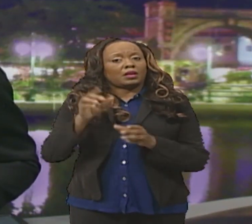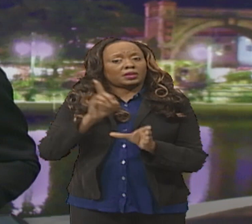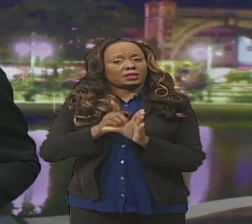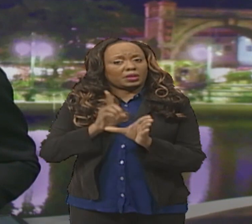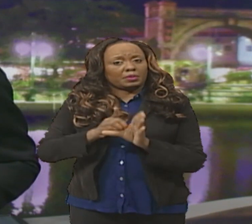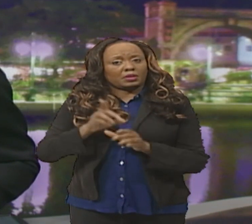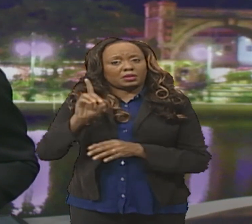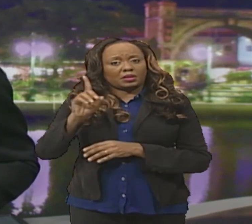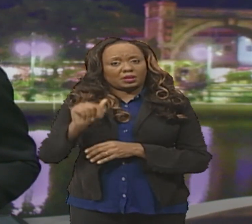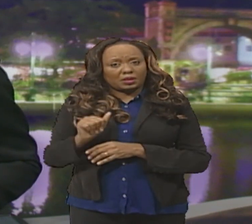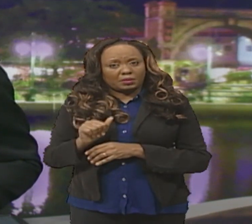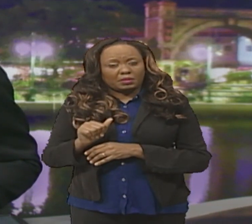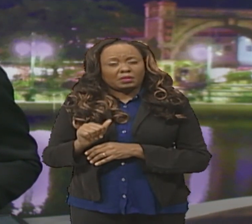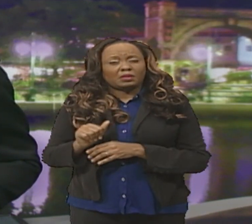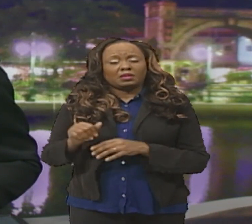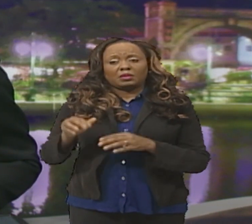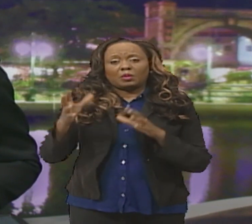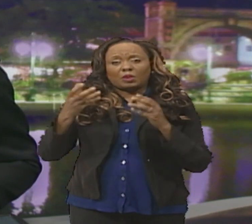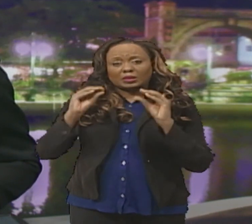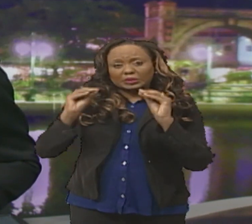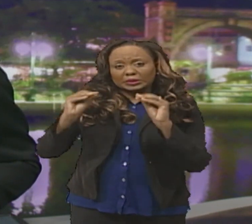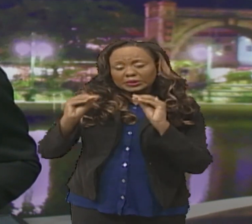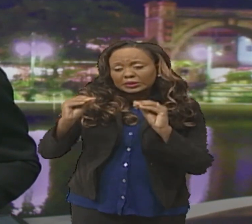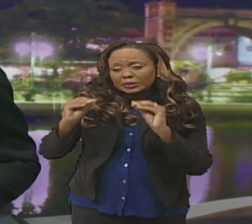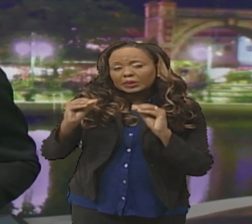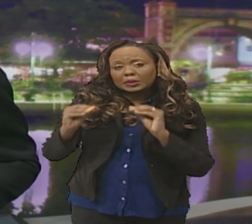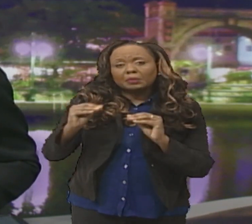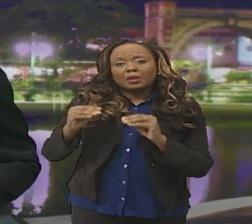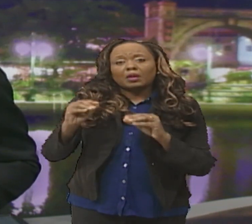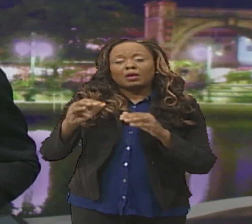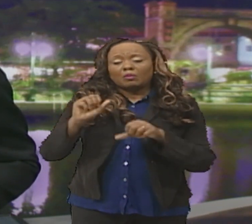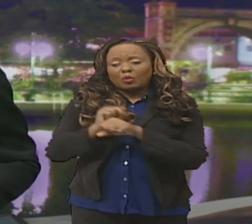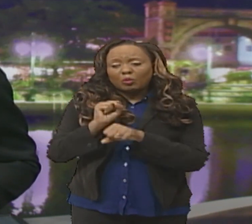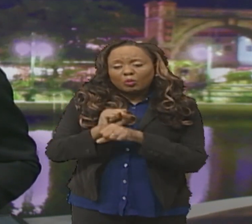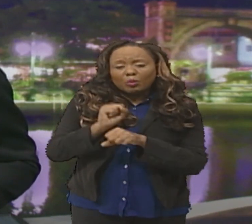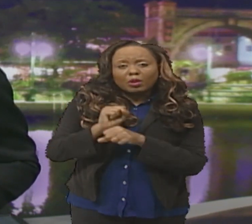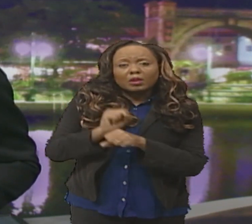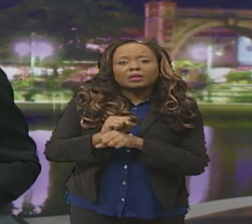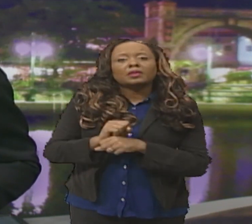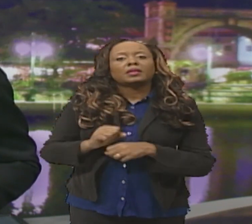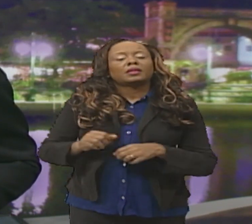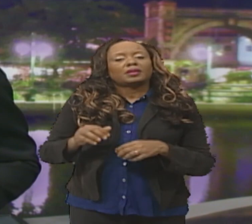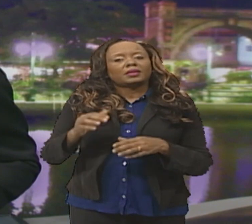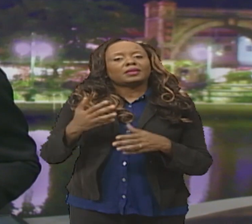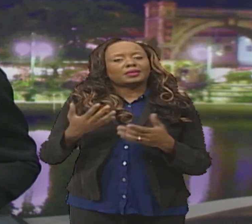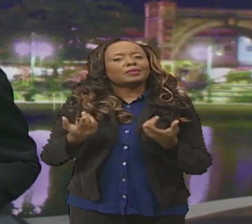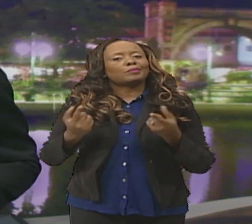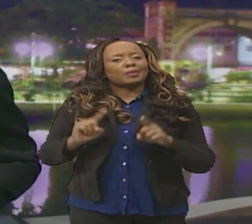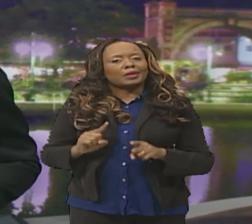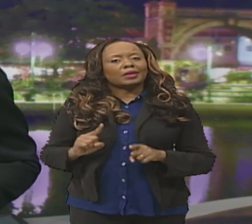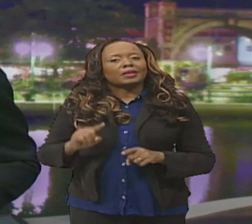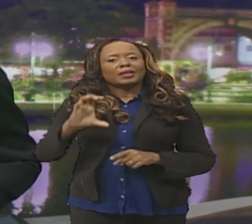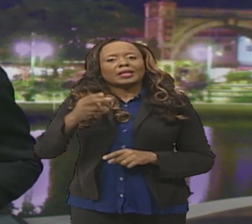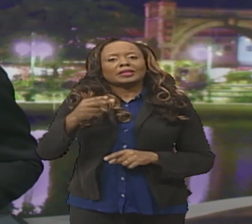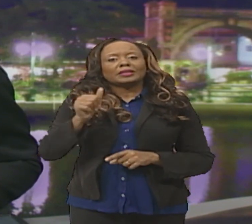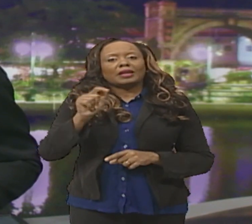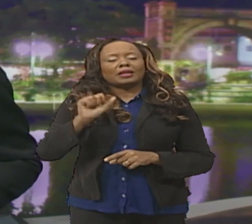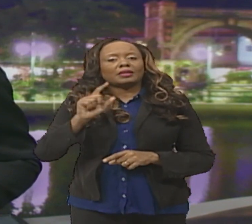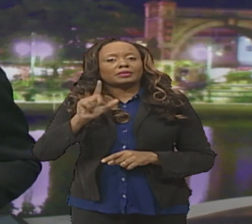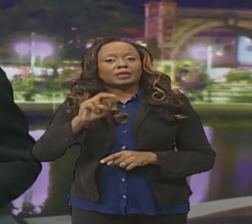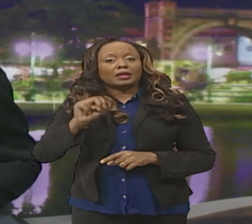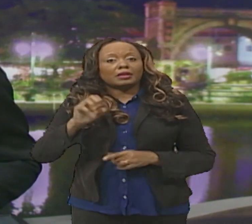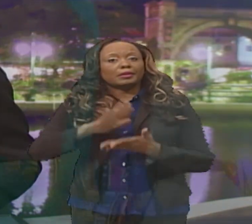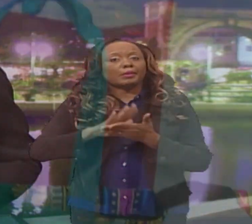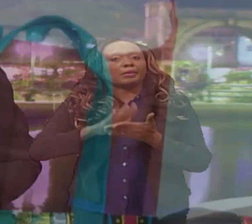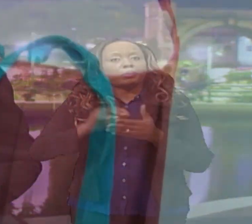work are bearing fruit. That's according to head of the Challender School's adult training facility, Juliet Cumberbatch. Ms.